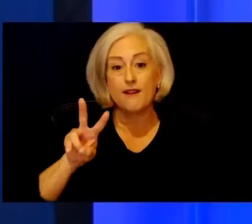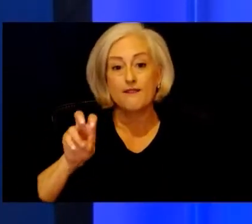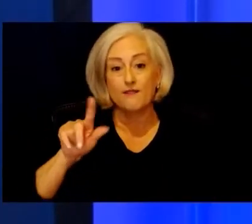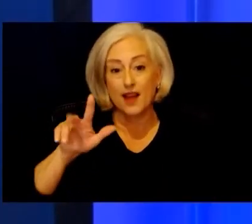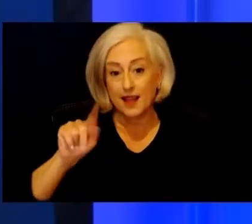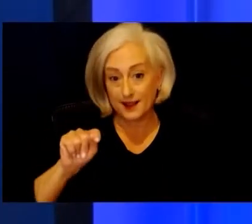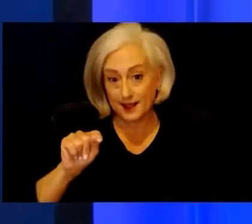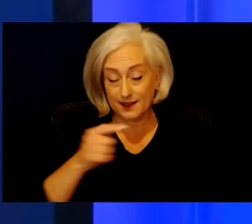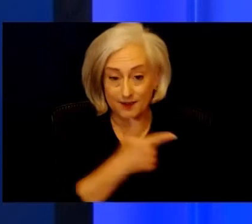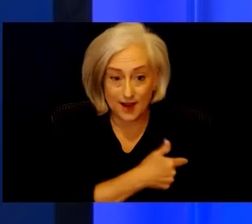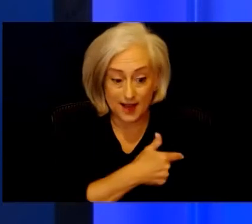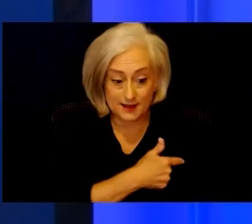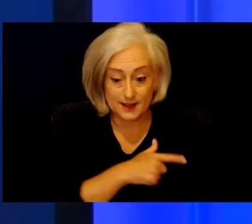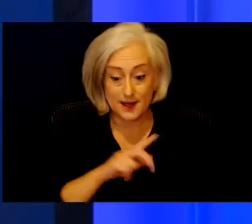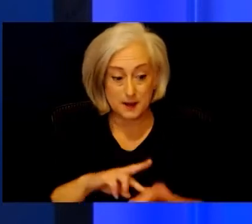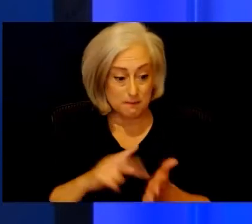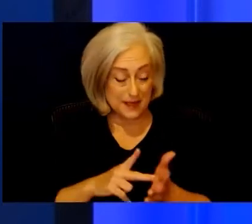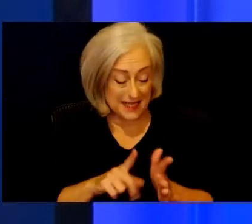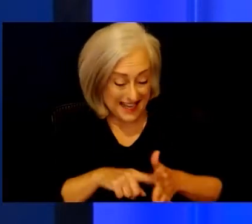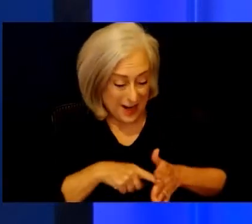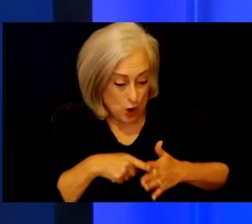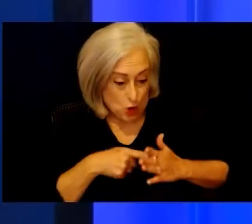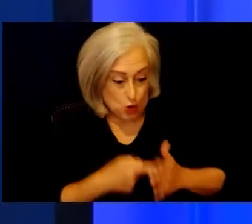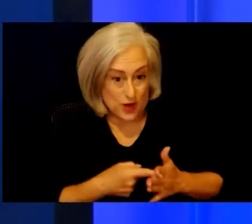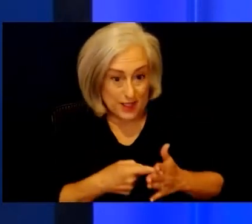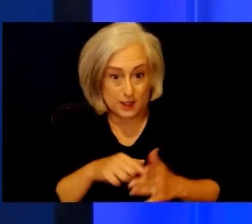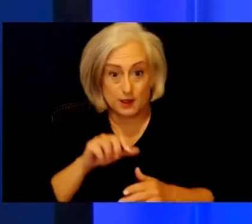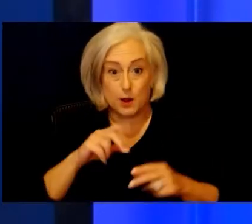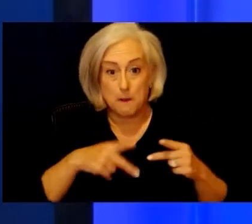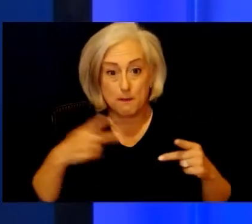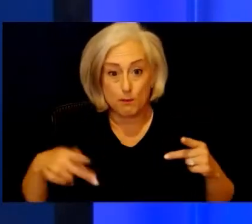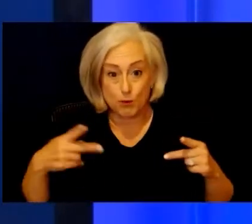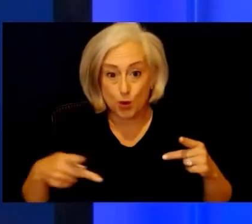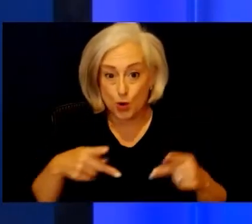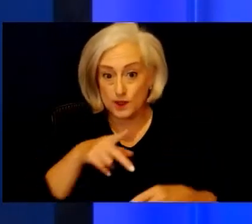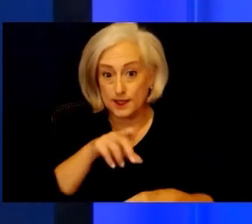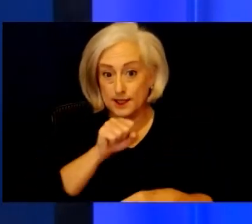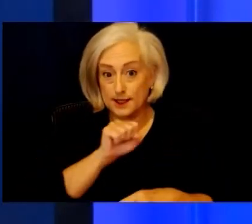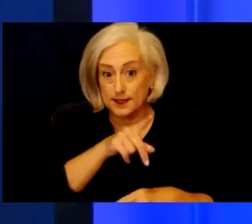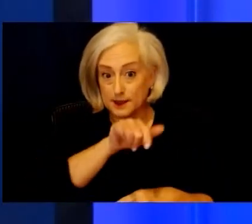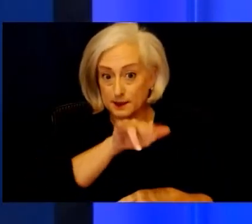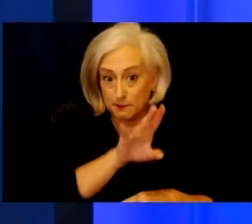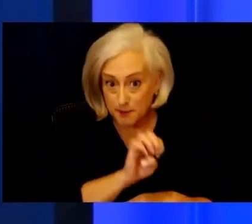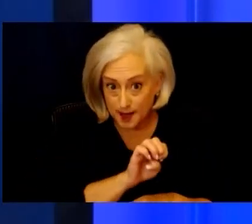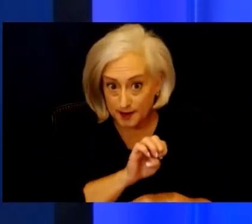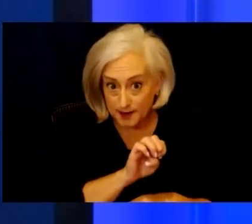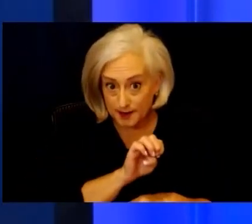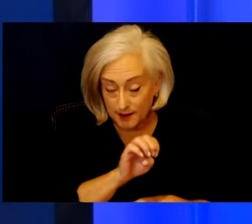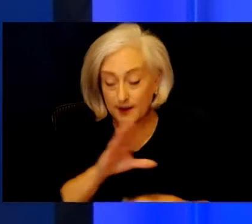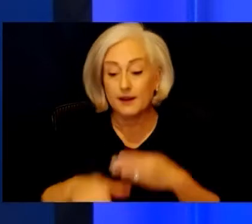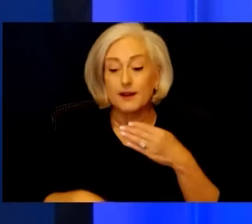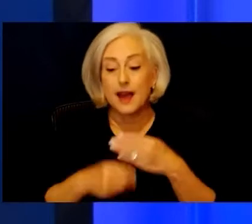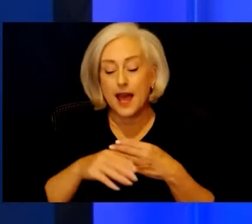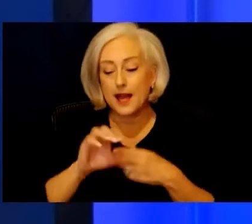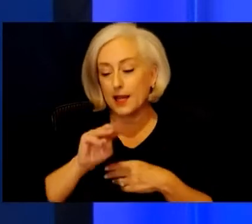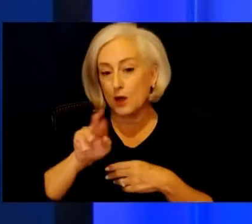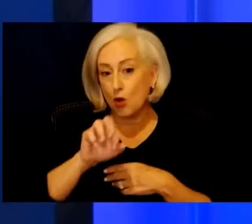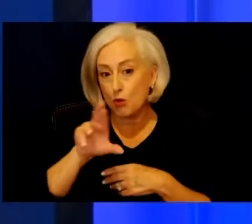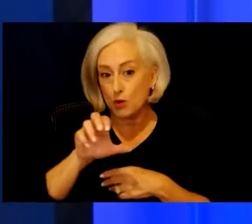original spike from their original vaccine, but they are also putting in an Omicron vaccine. Overall, I think we really need to